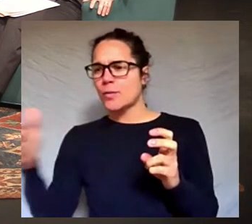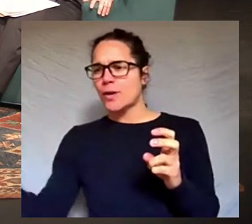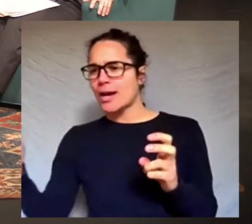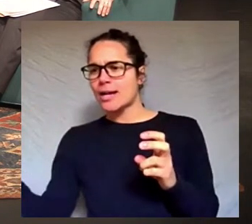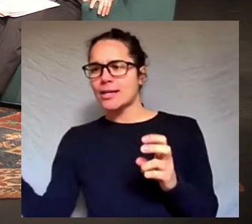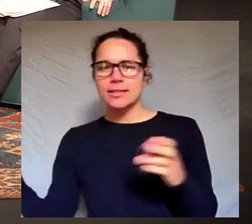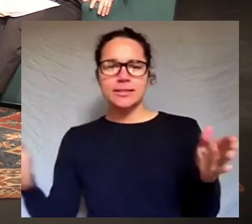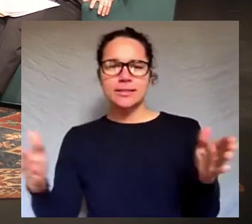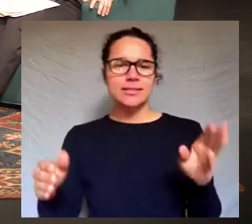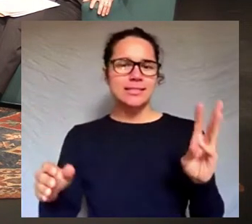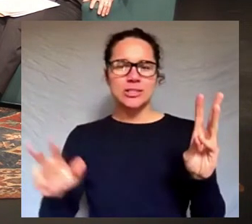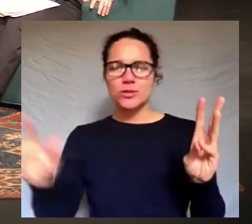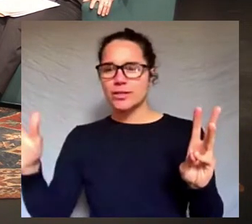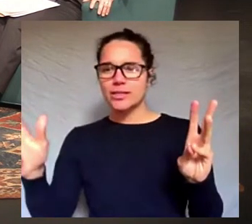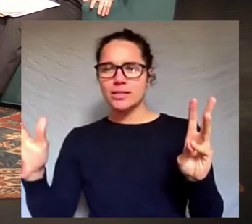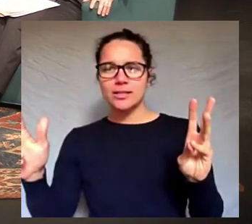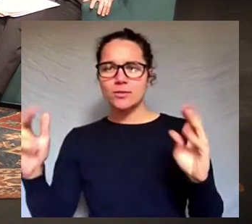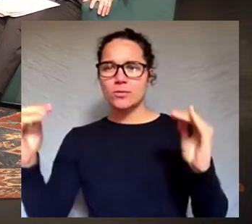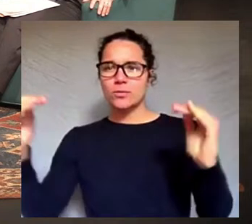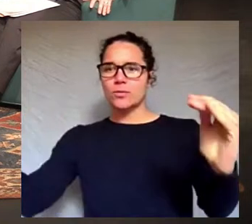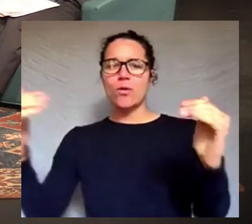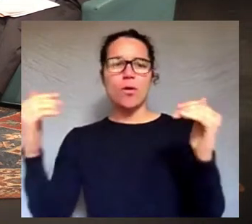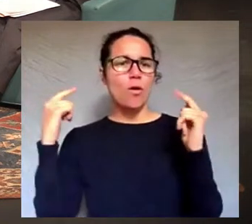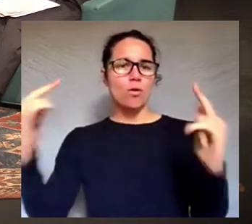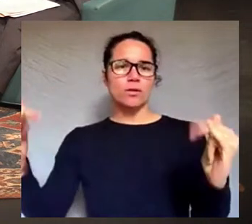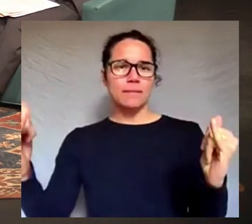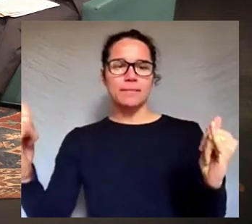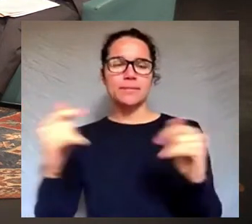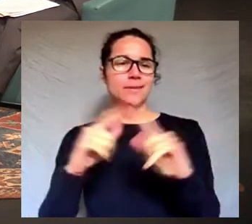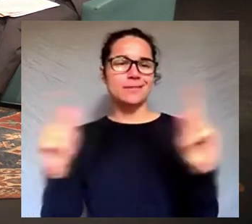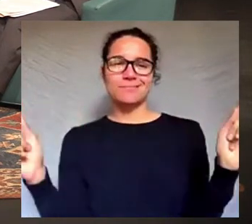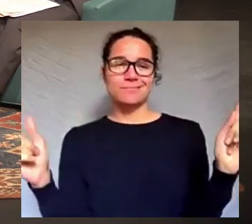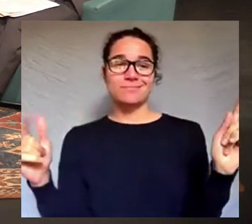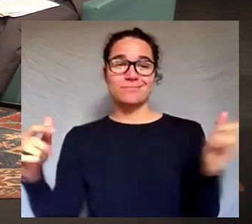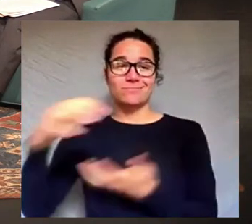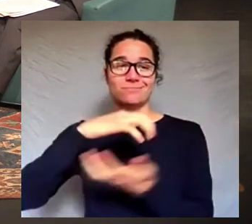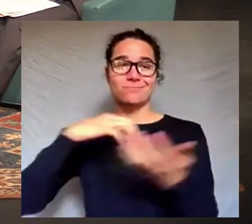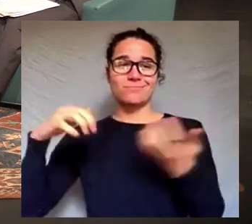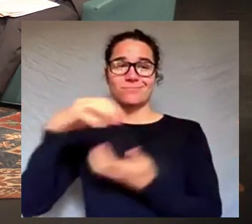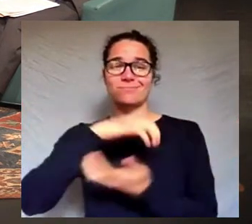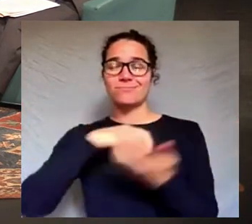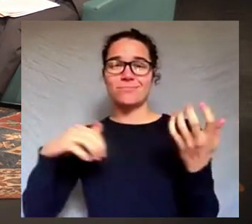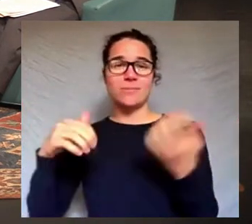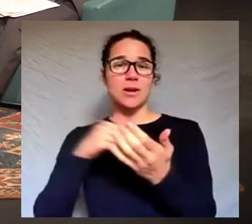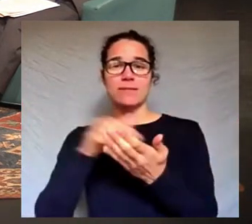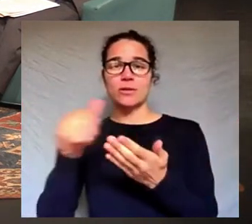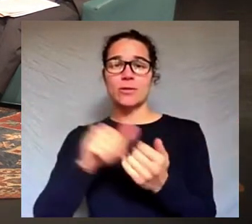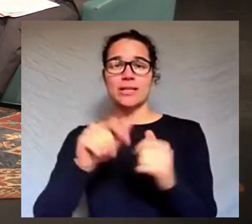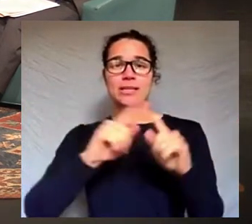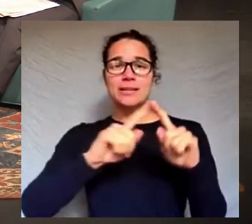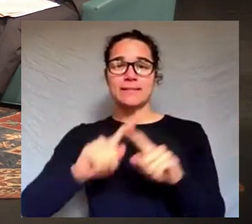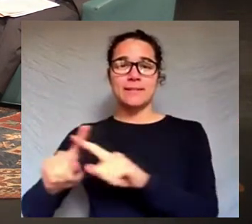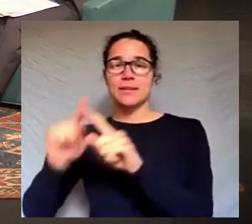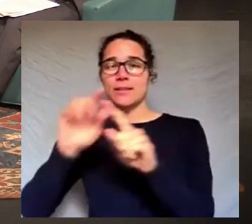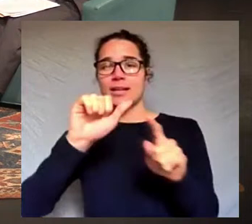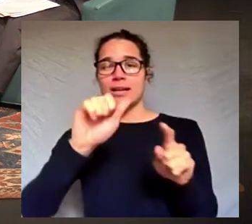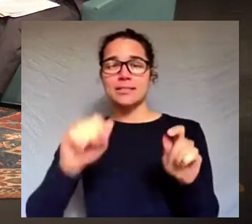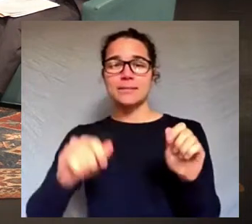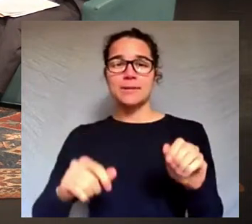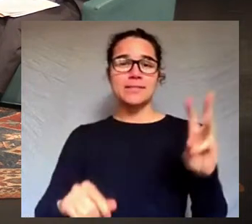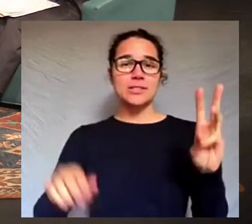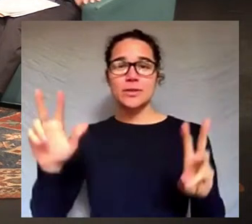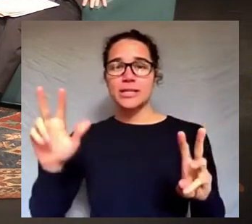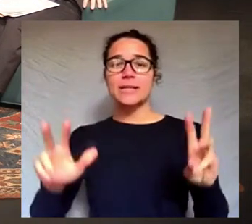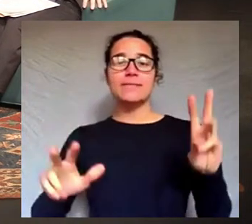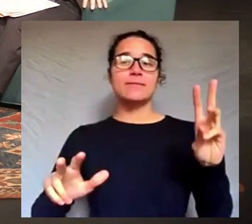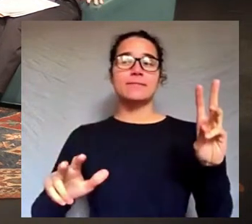all the time, but you've pointed out how many cases in any given term scramble those numbers, and it's not 6-3, and it's a different combination of folks